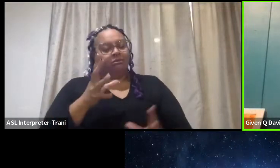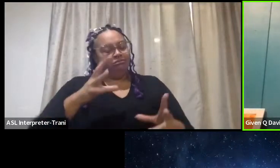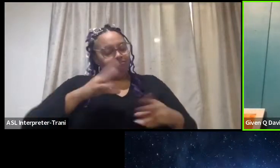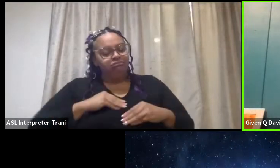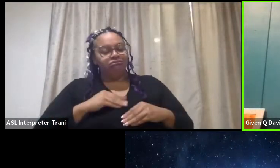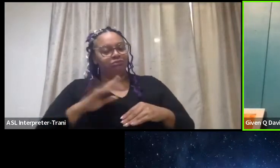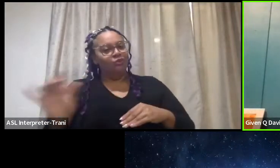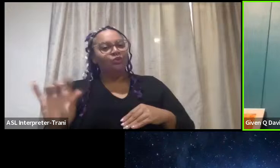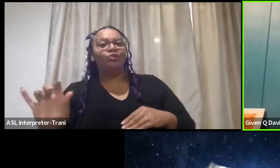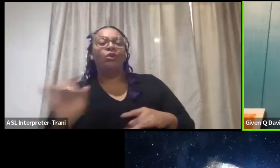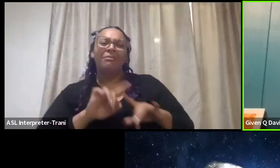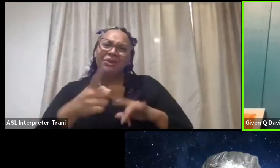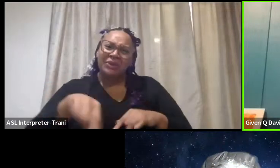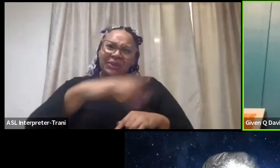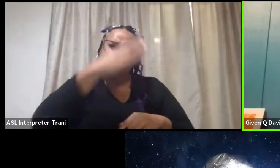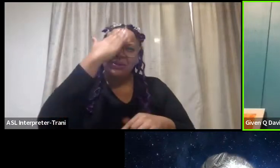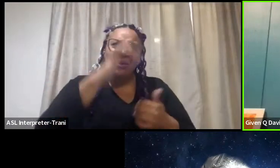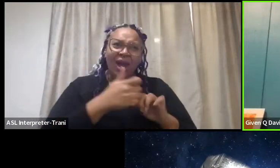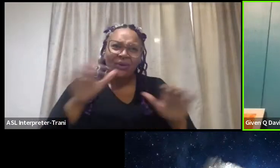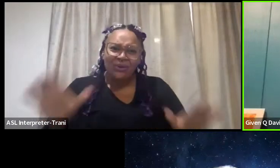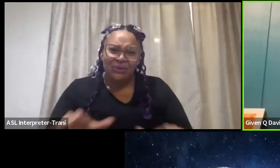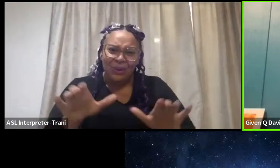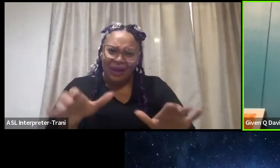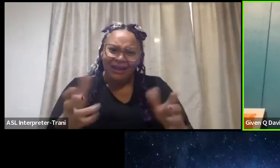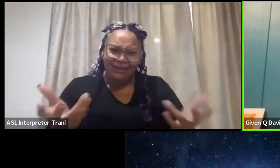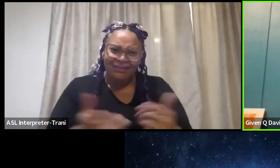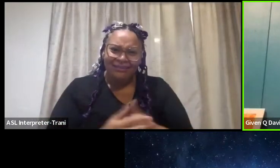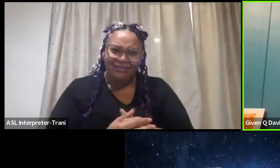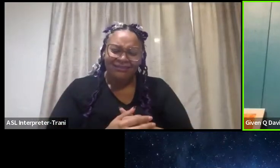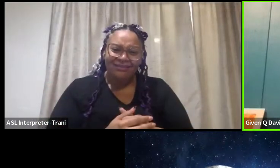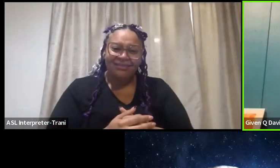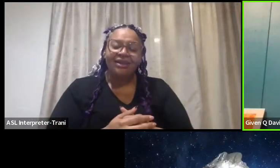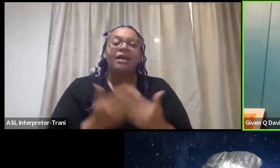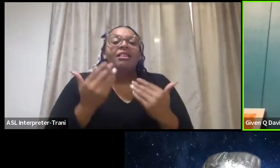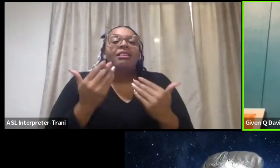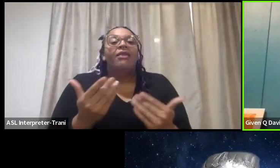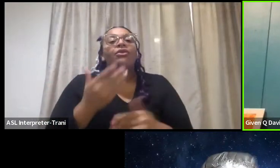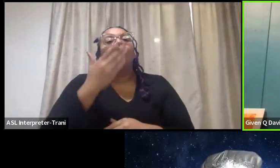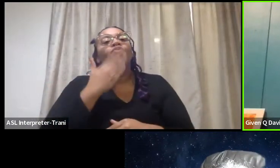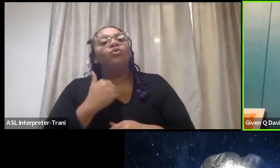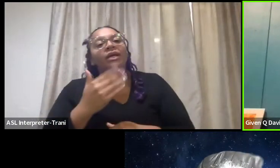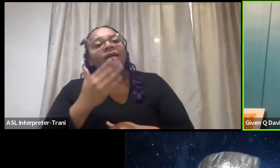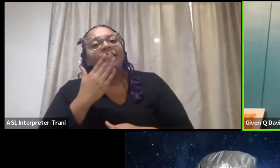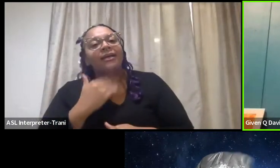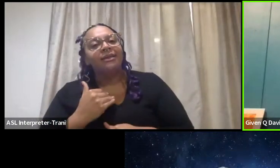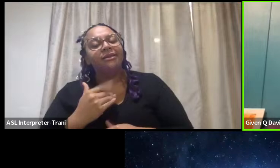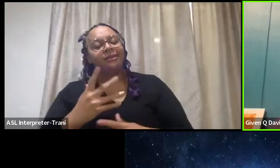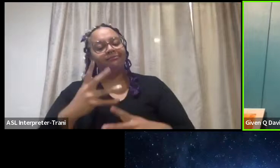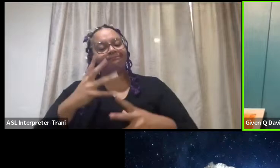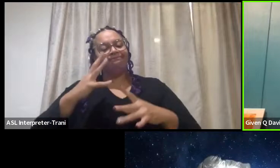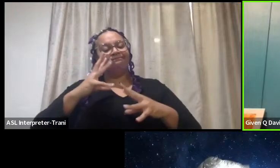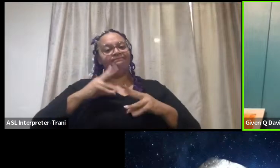y'all know how to do this. Allow the sweetness in. All right.